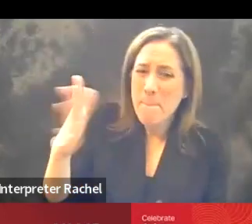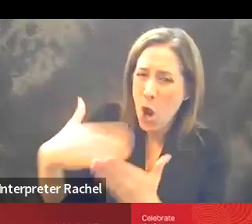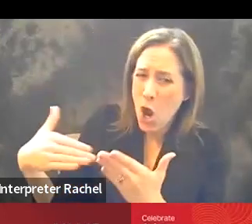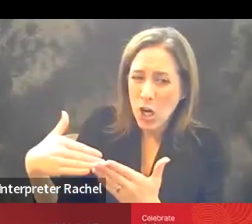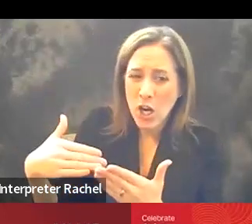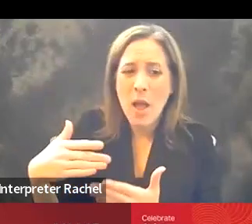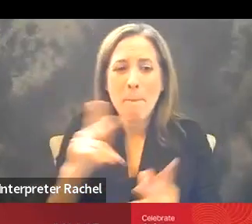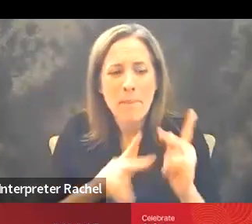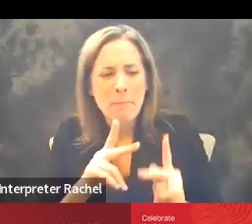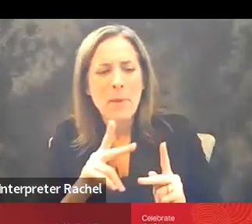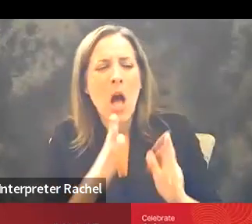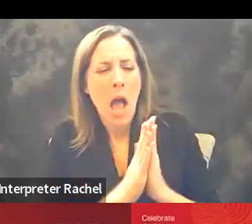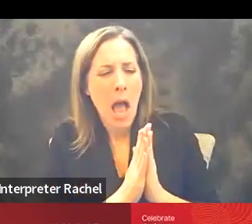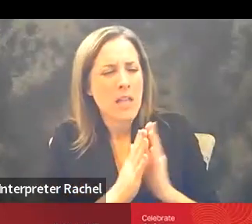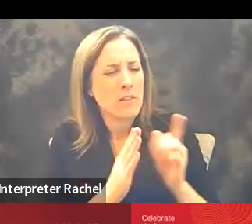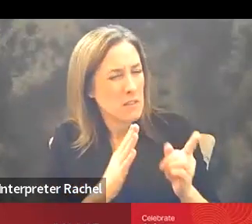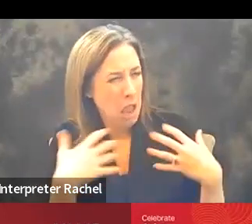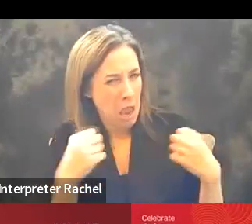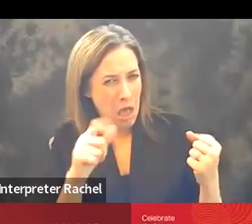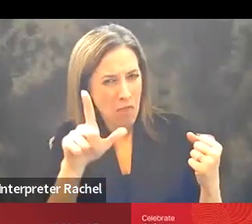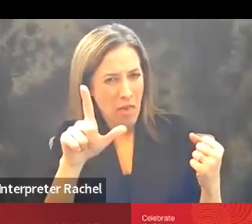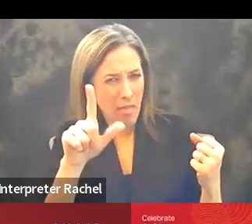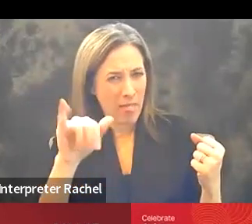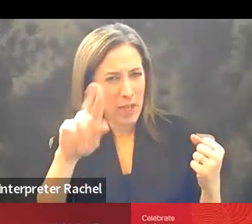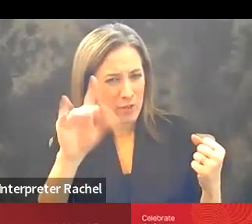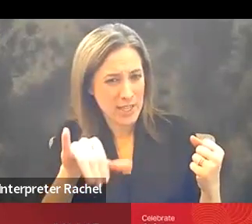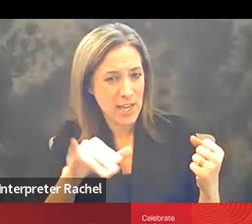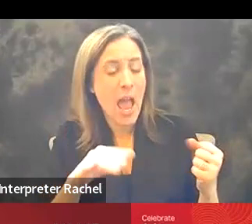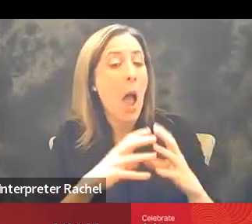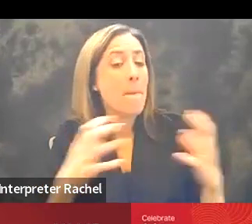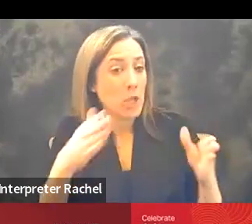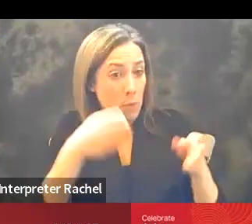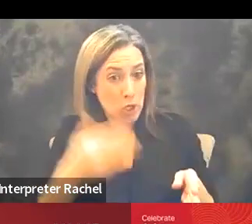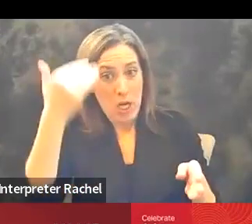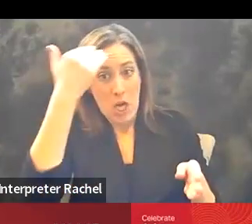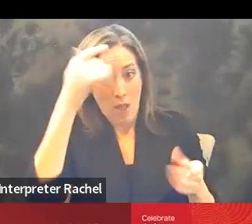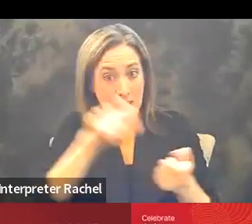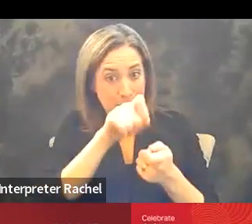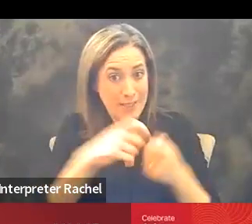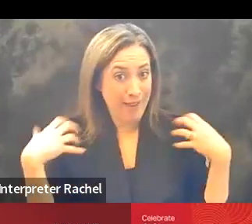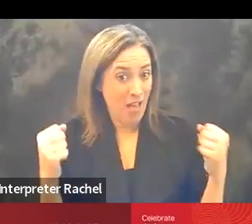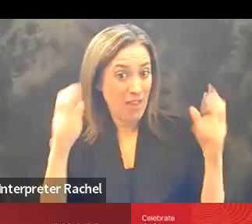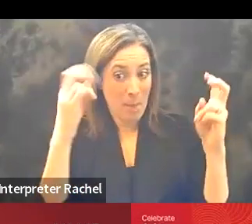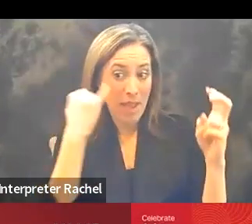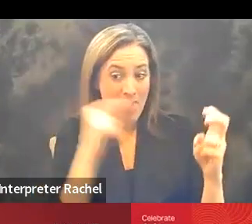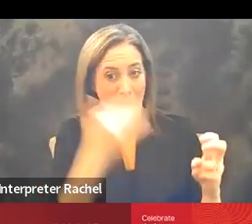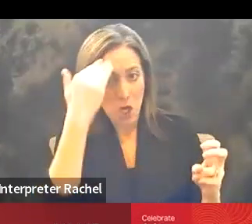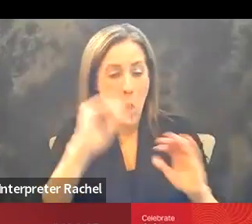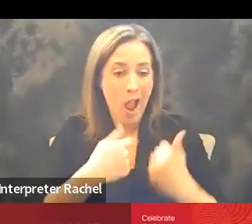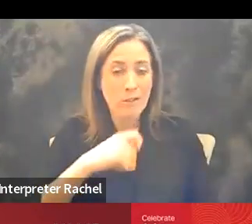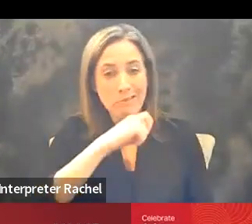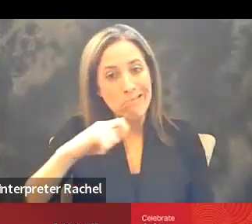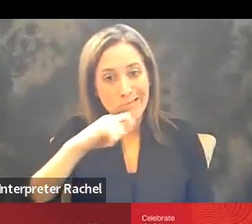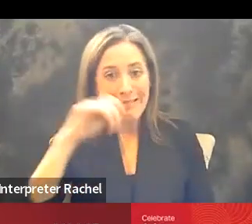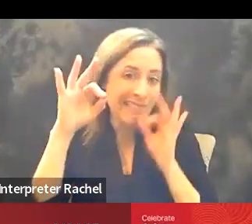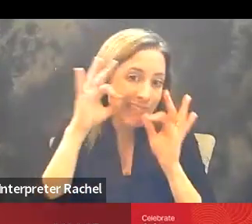is that health literacy is the degree of a person's knowledge about a specific health topic. So if they know all about brushing teeth and